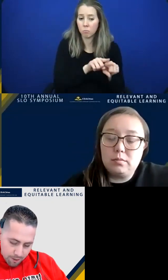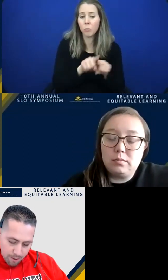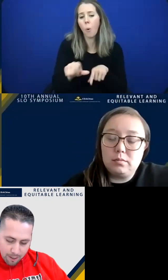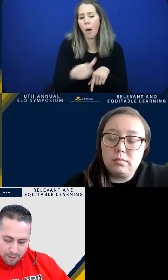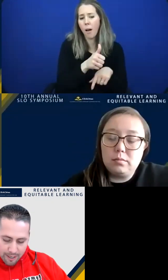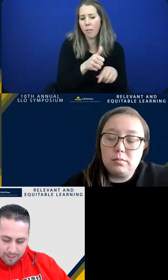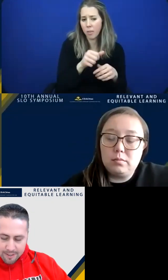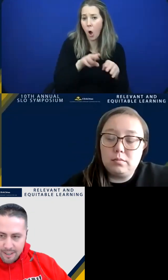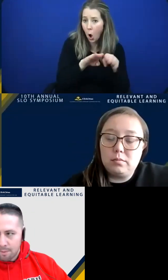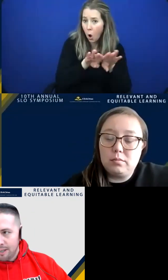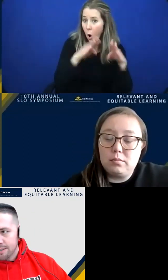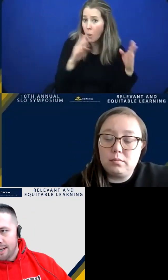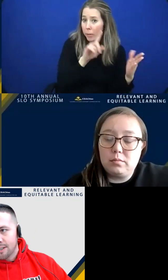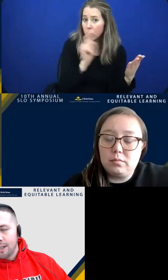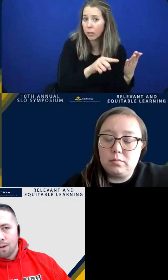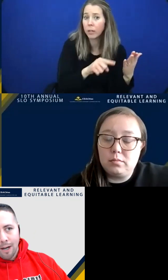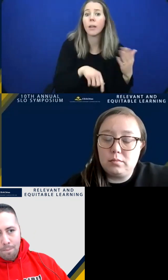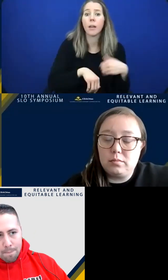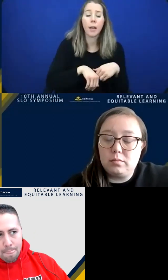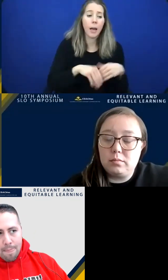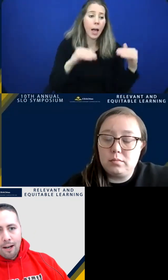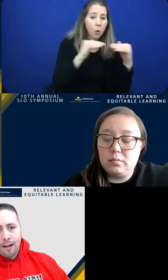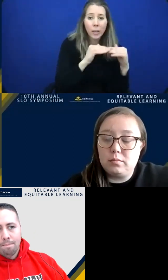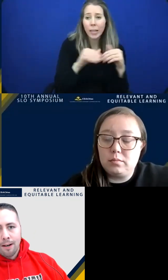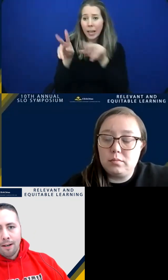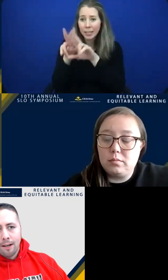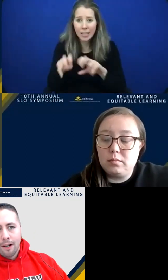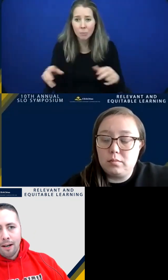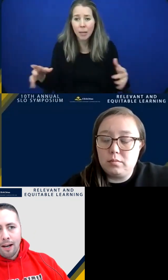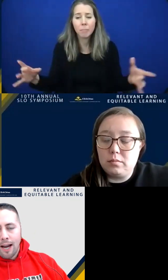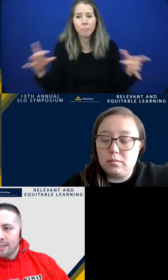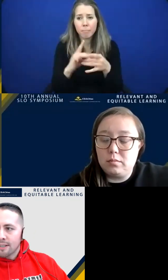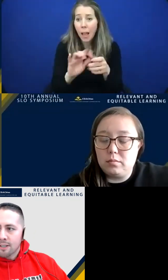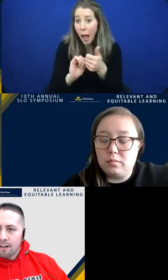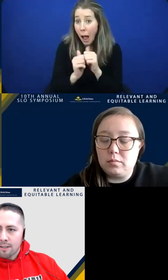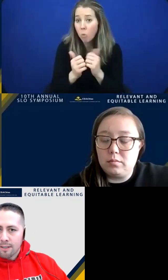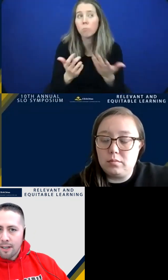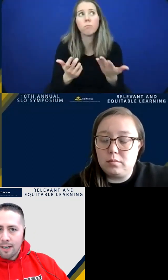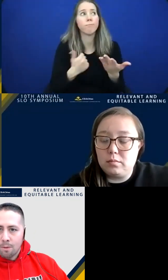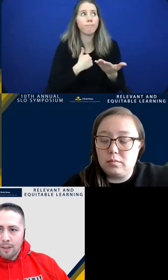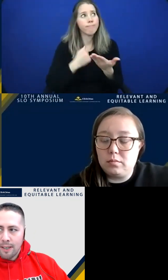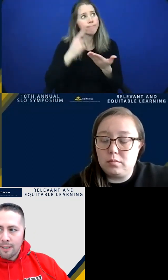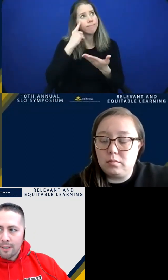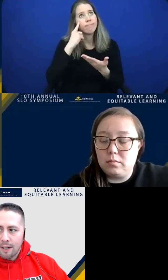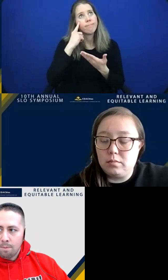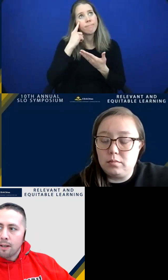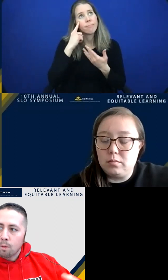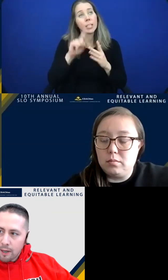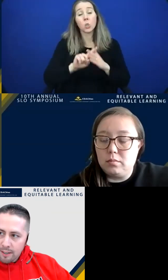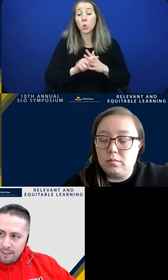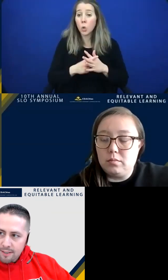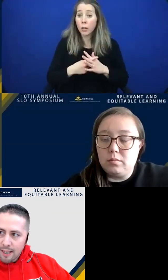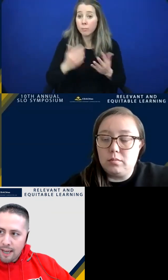right? How do equity and assessment intersect? Well, I think it starts with